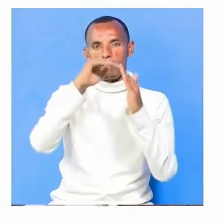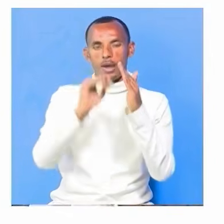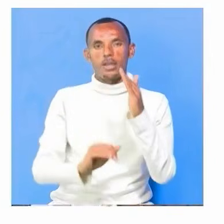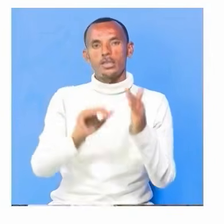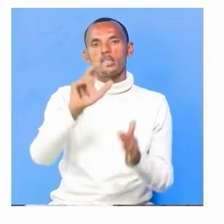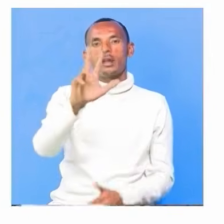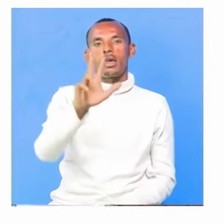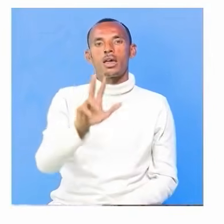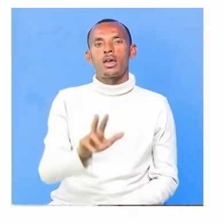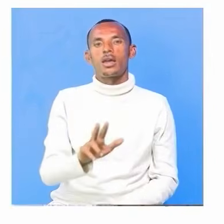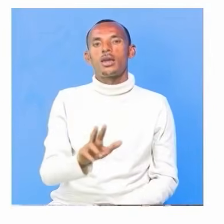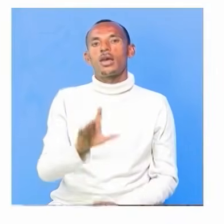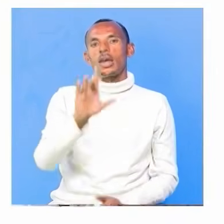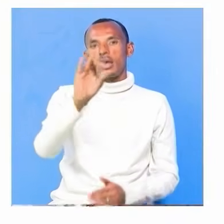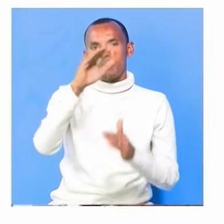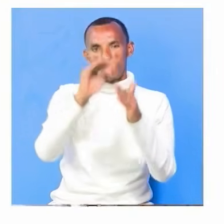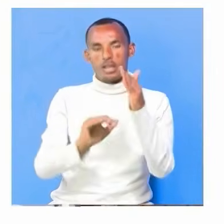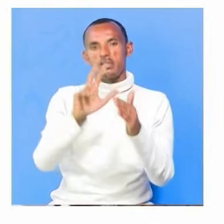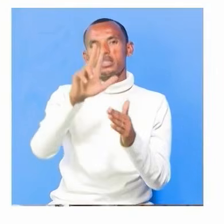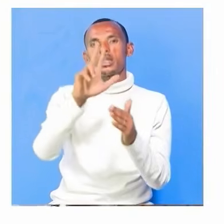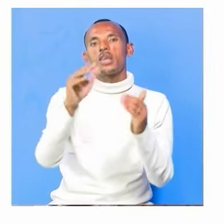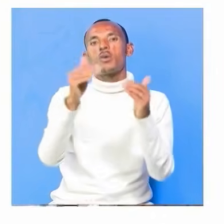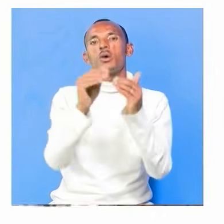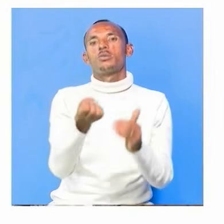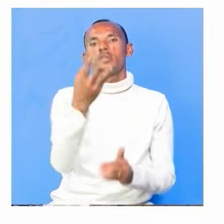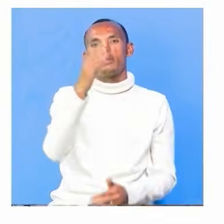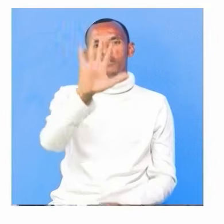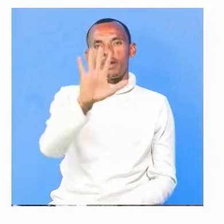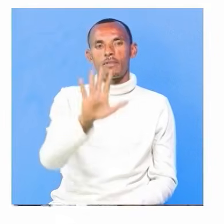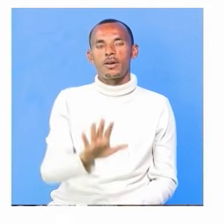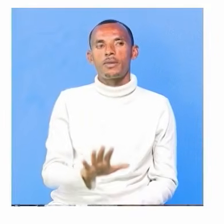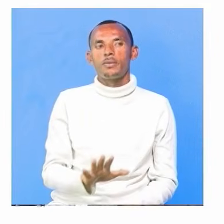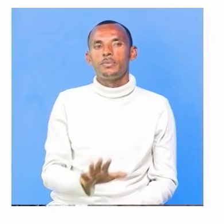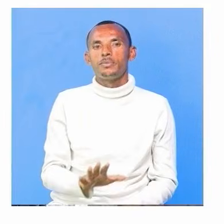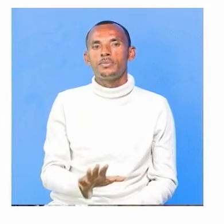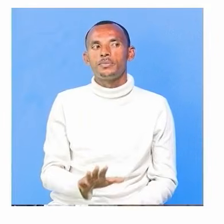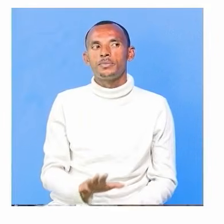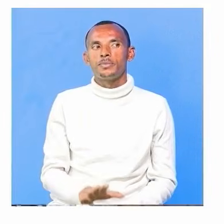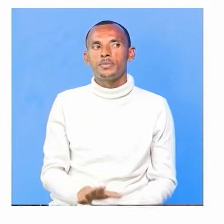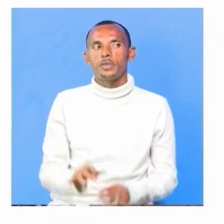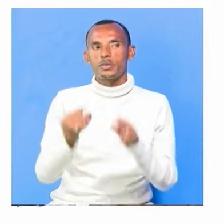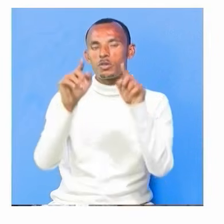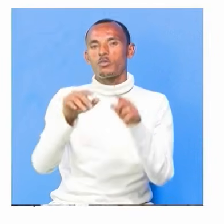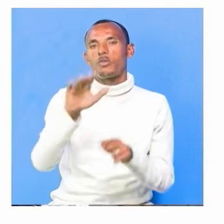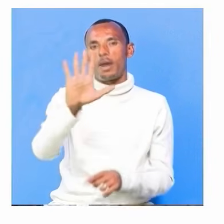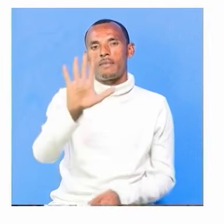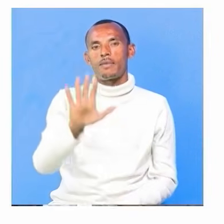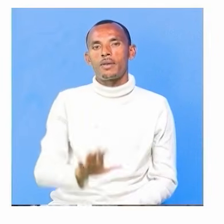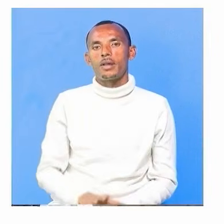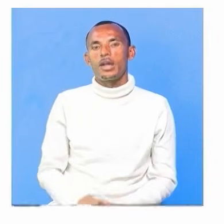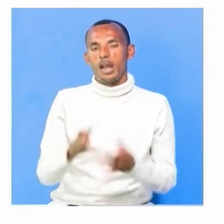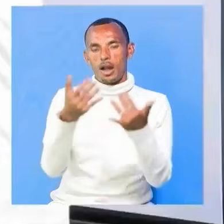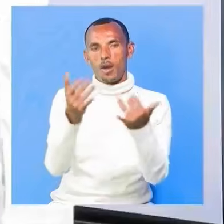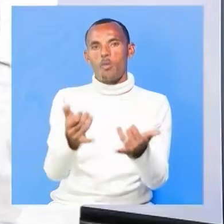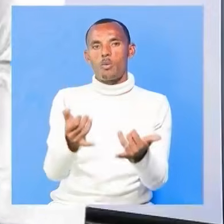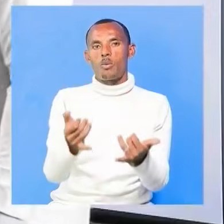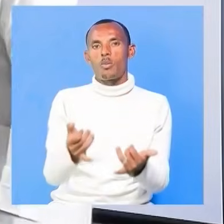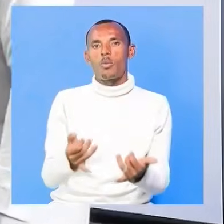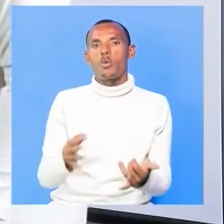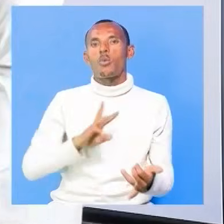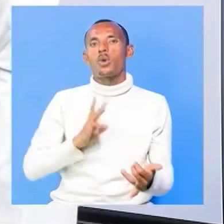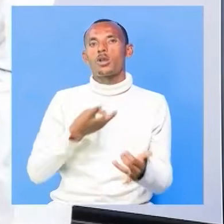3. 8 minus 3 is obviously 5. So you can like this, okay?